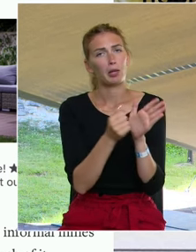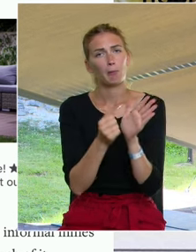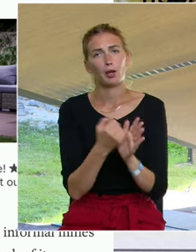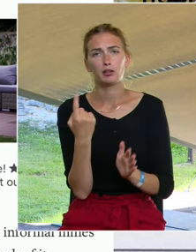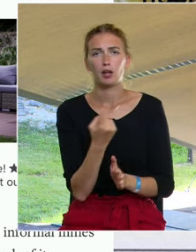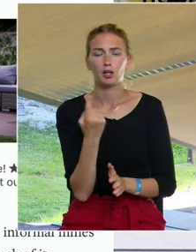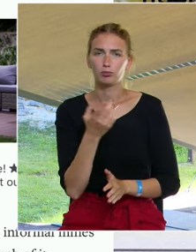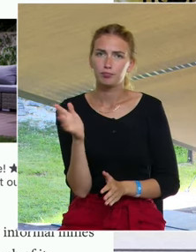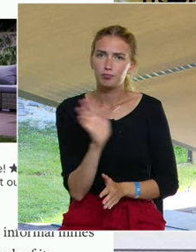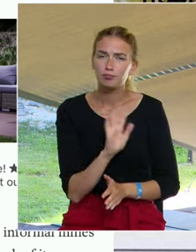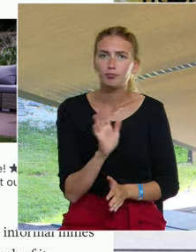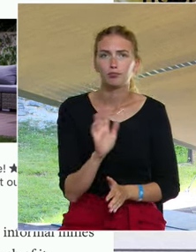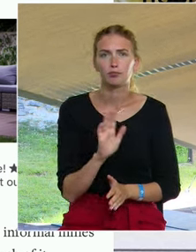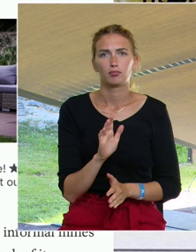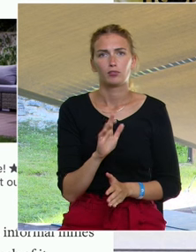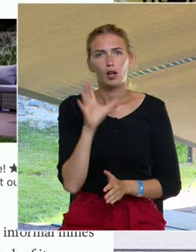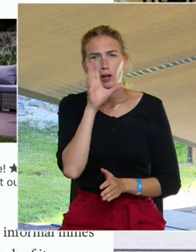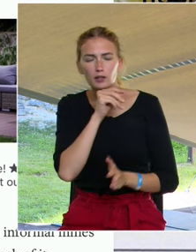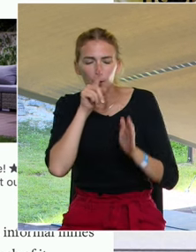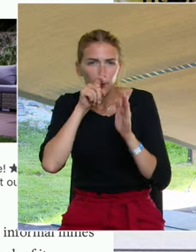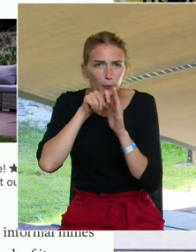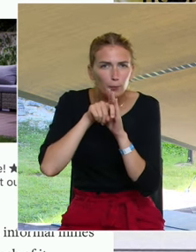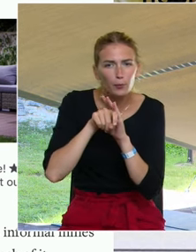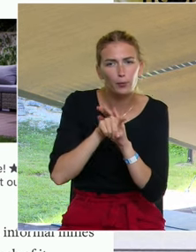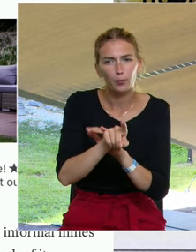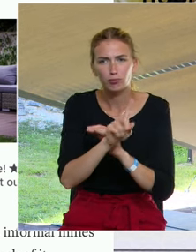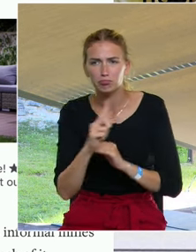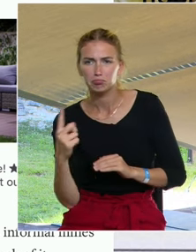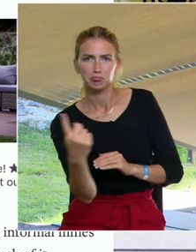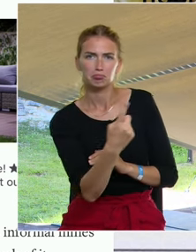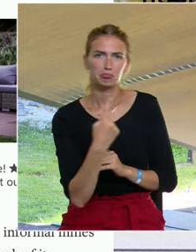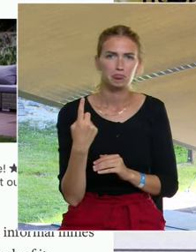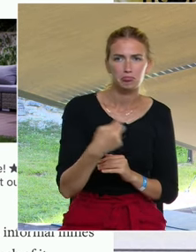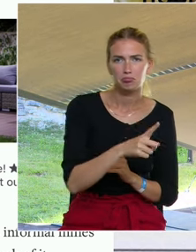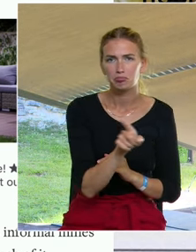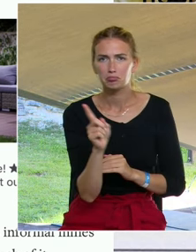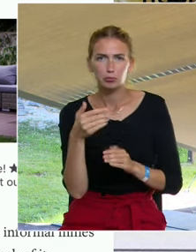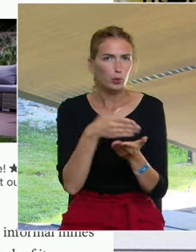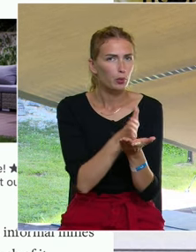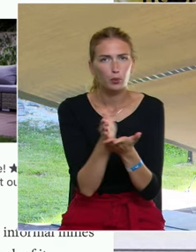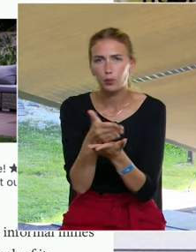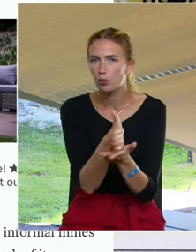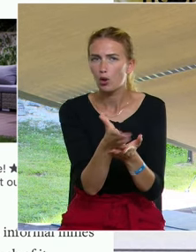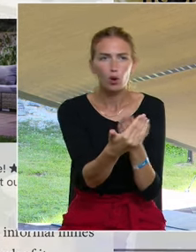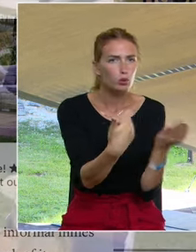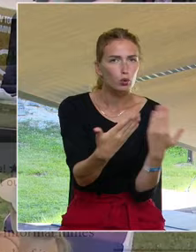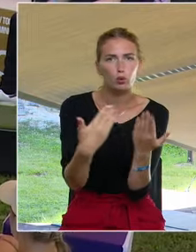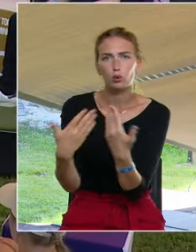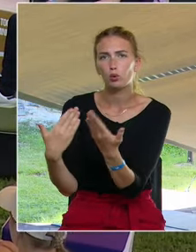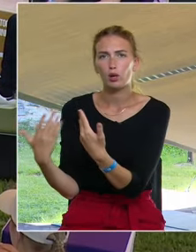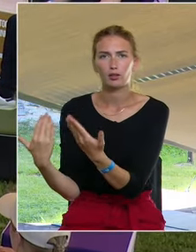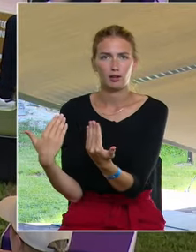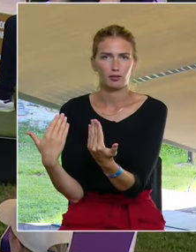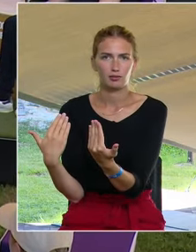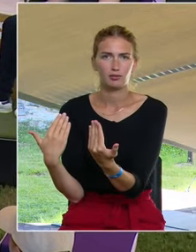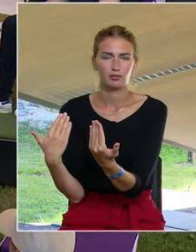you can roam around in and turn around and kind of like have some interaction with that you would have